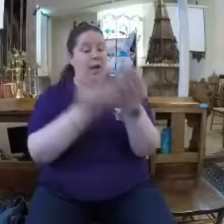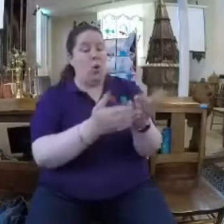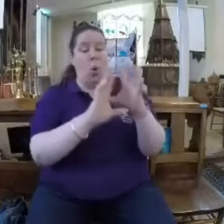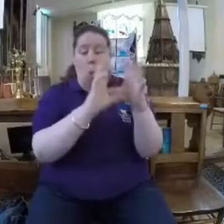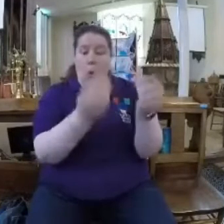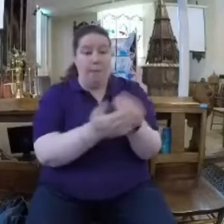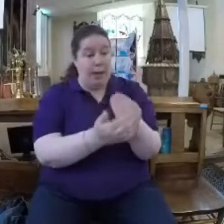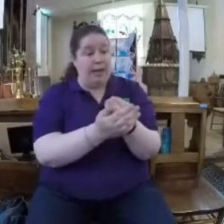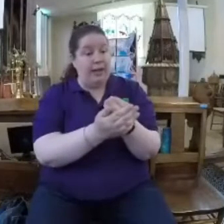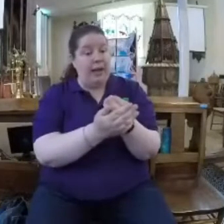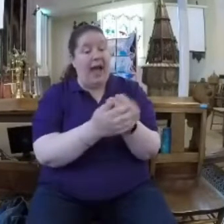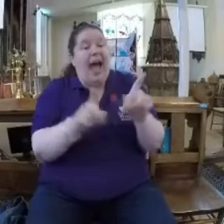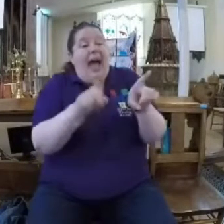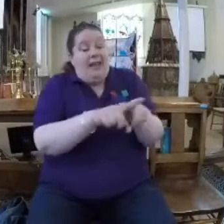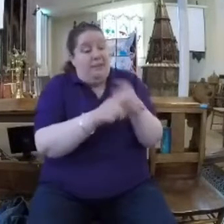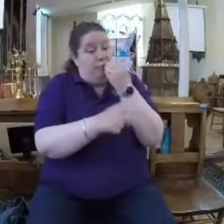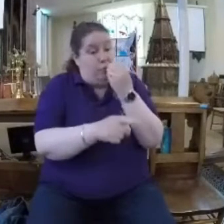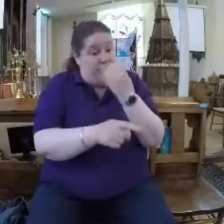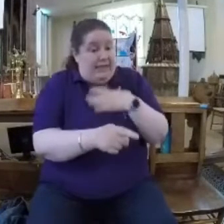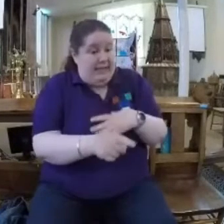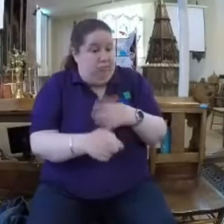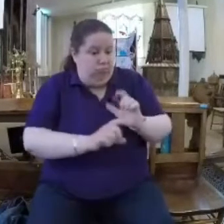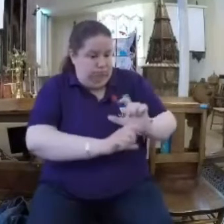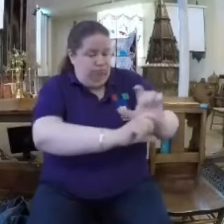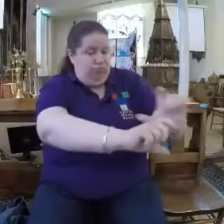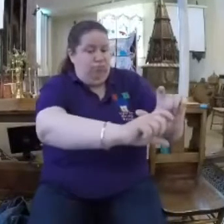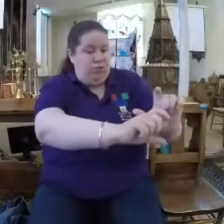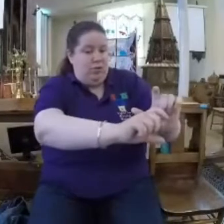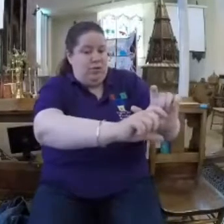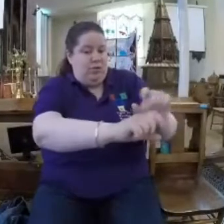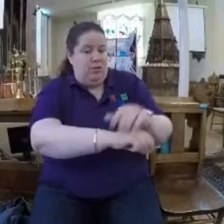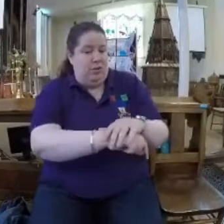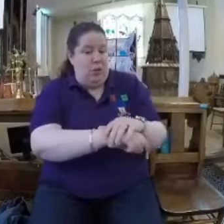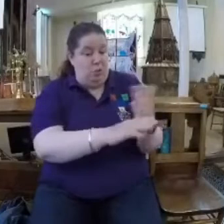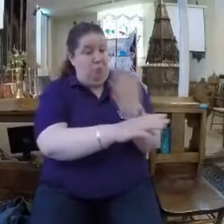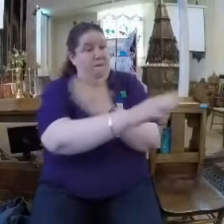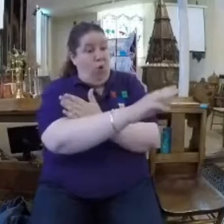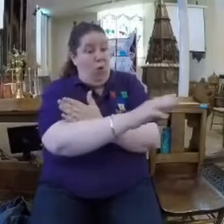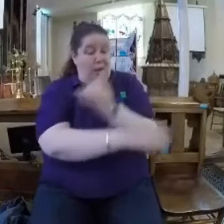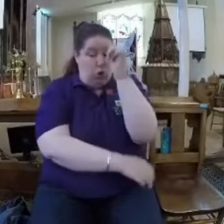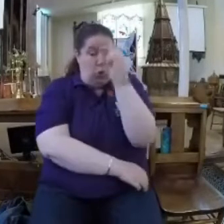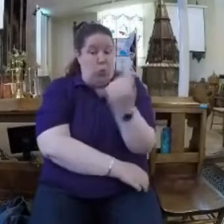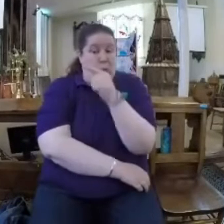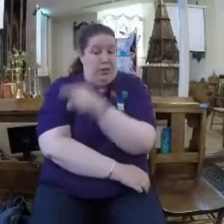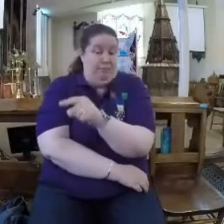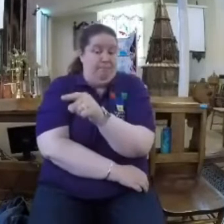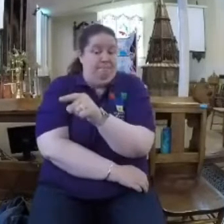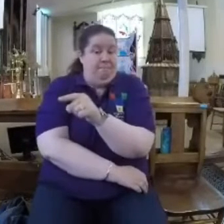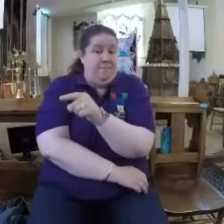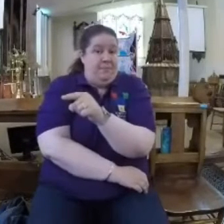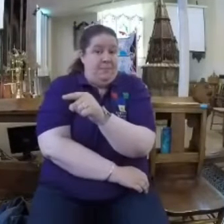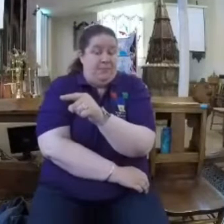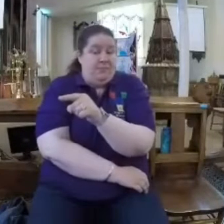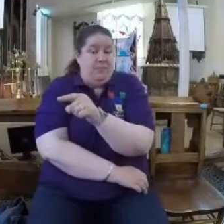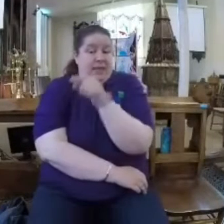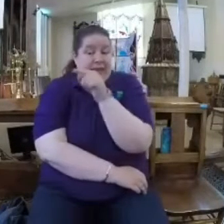grain that he'd given them to survive through the famine. That was before they even knew who he was, before they'd apologized. And